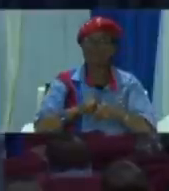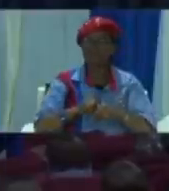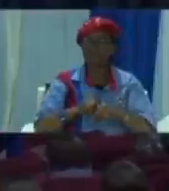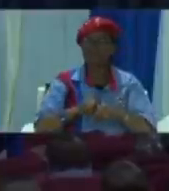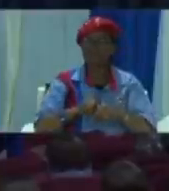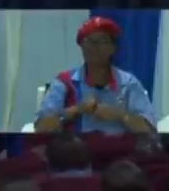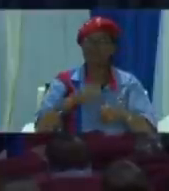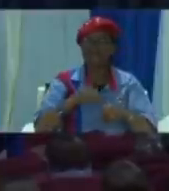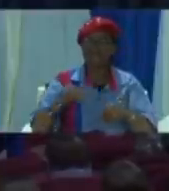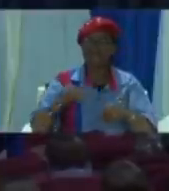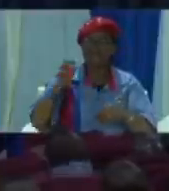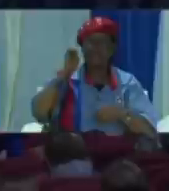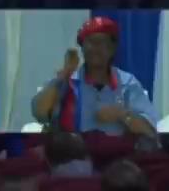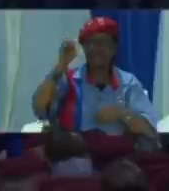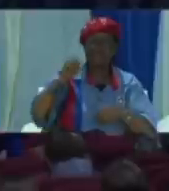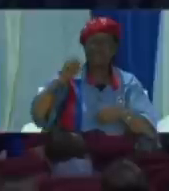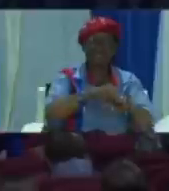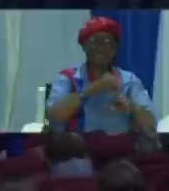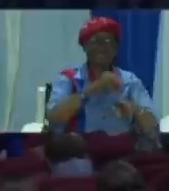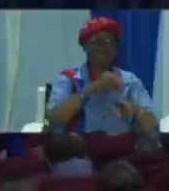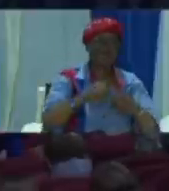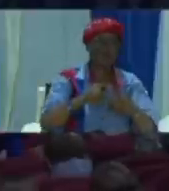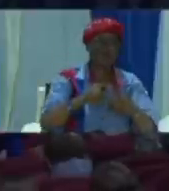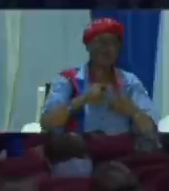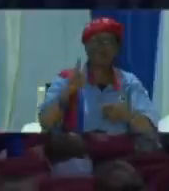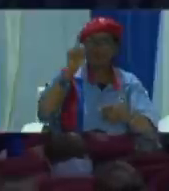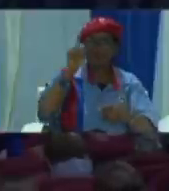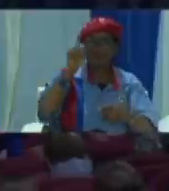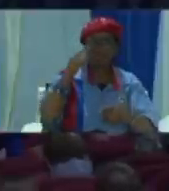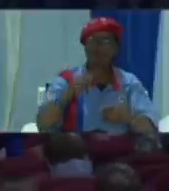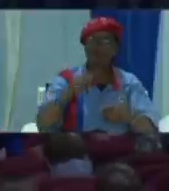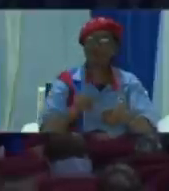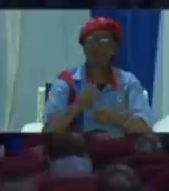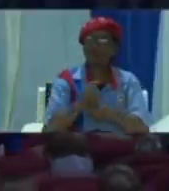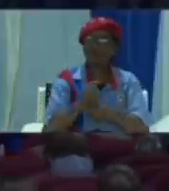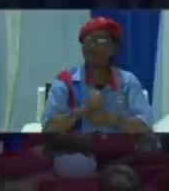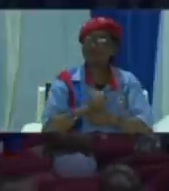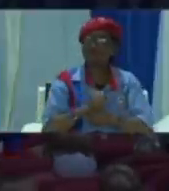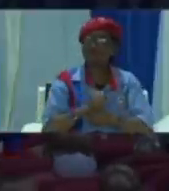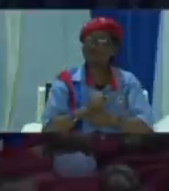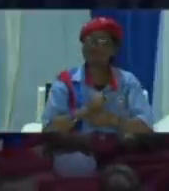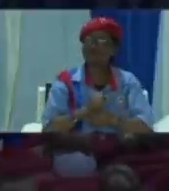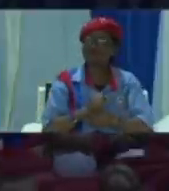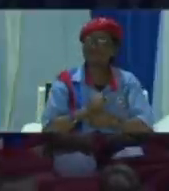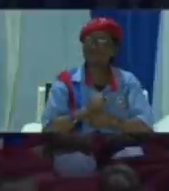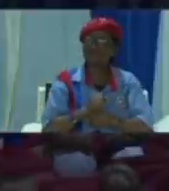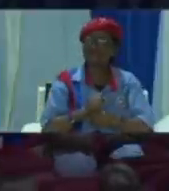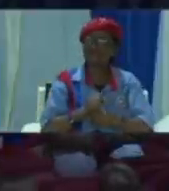and he sent to the one who got a mixture of blessing and curse.